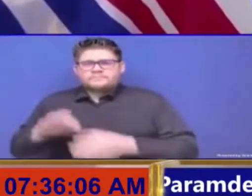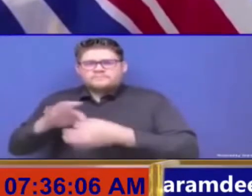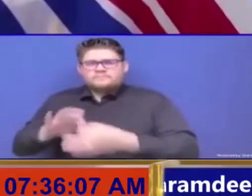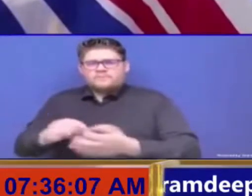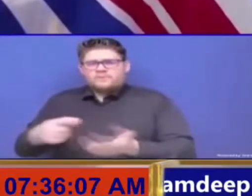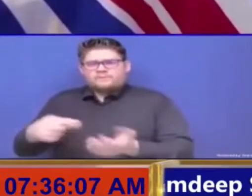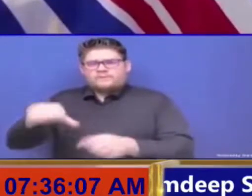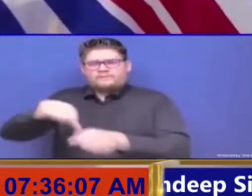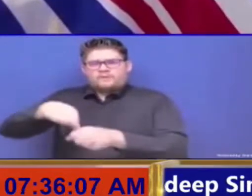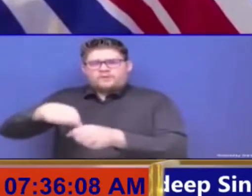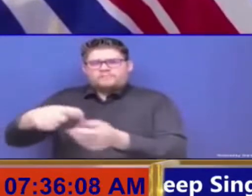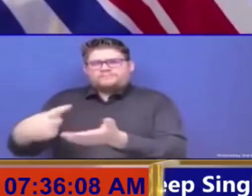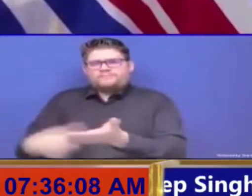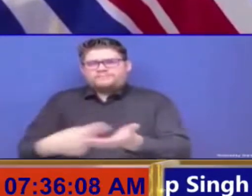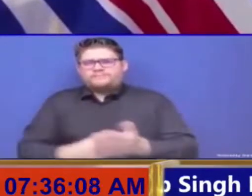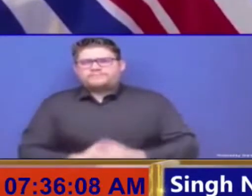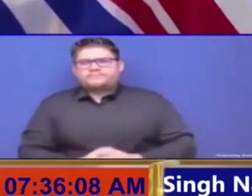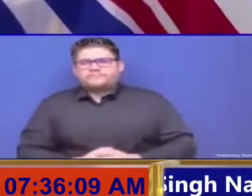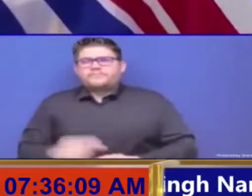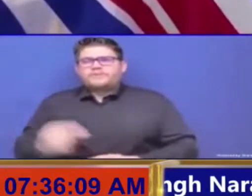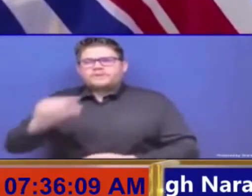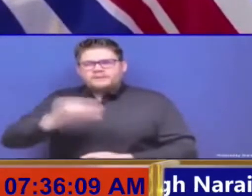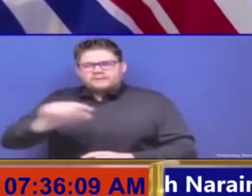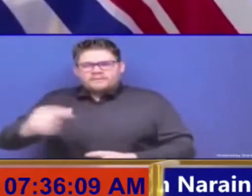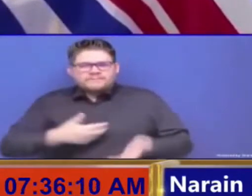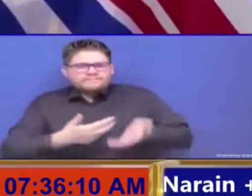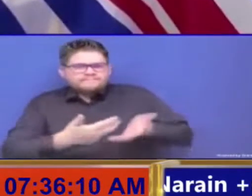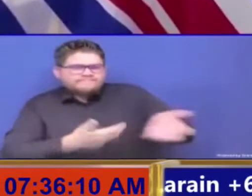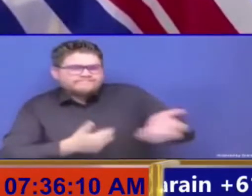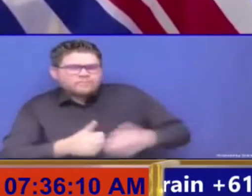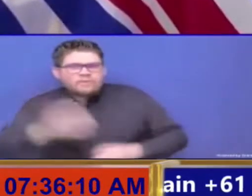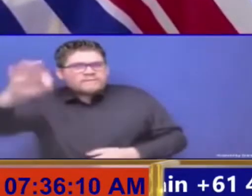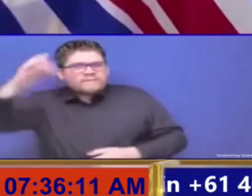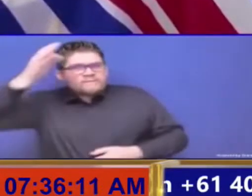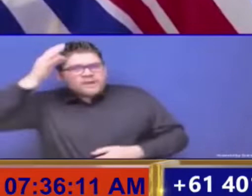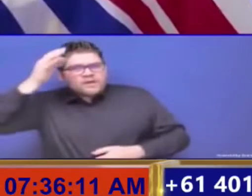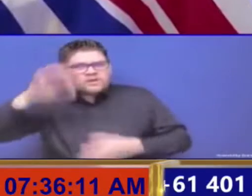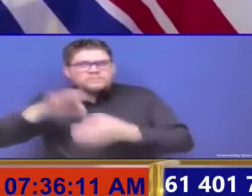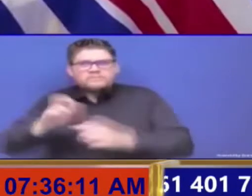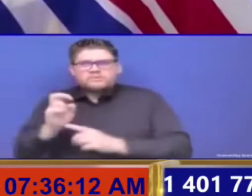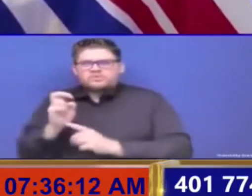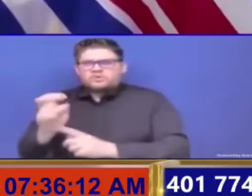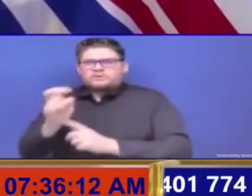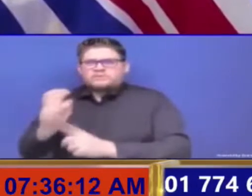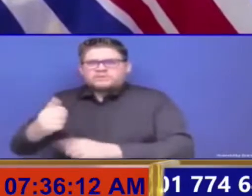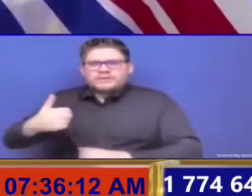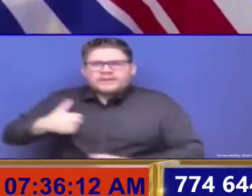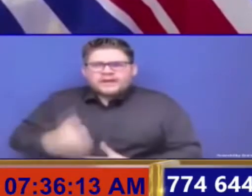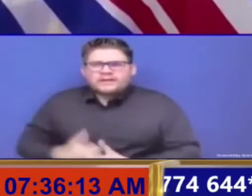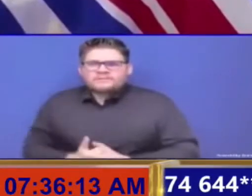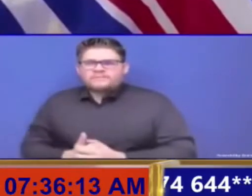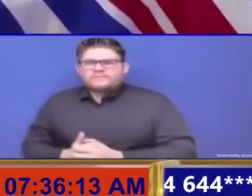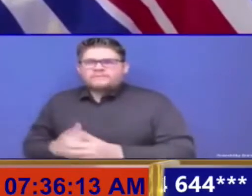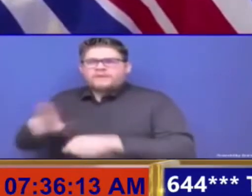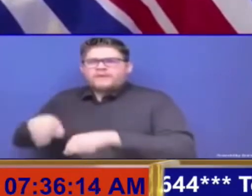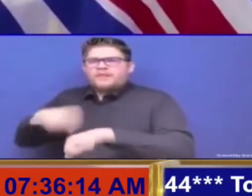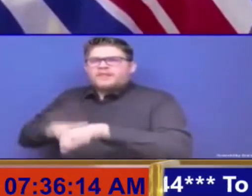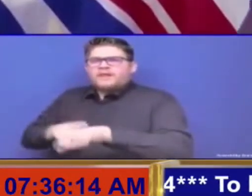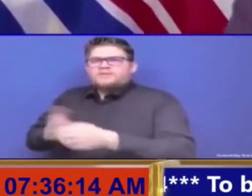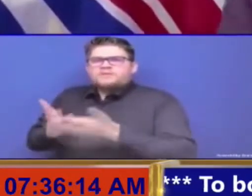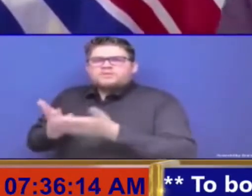counterparts at Transport Canada and Natural Resources Canada through the Federal Provincial Supply Chain Recovery Working